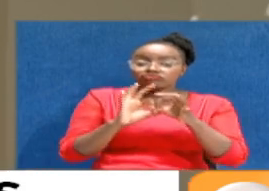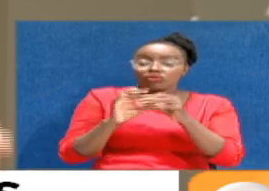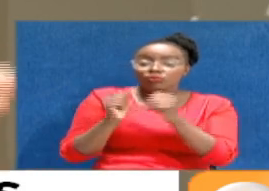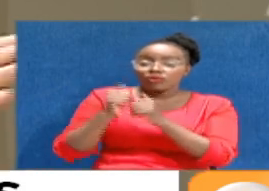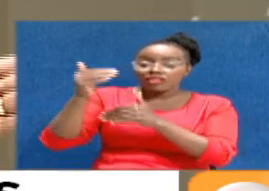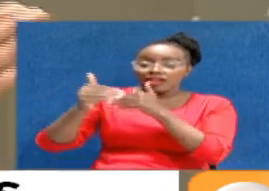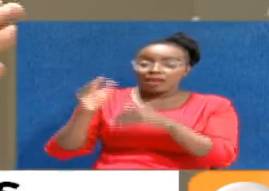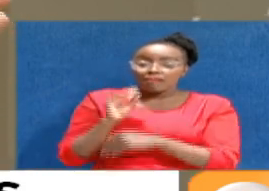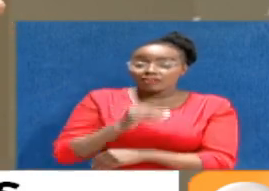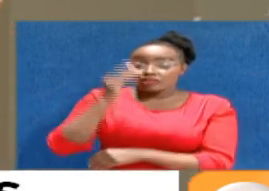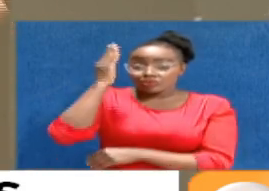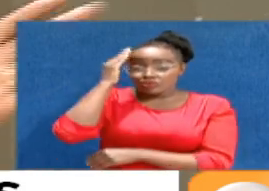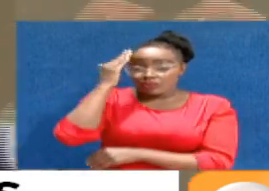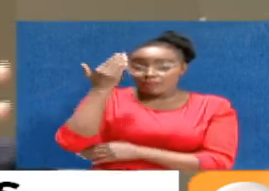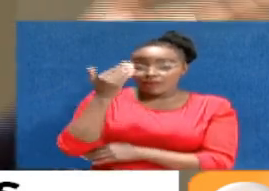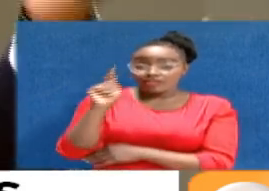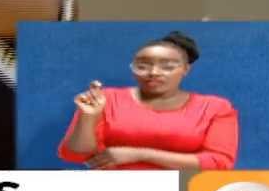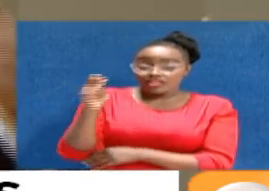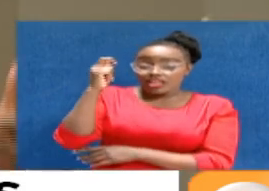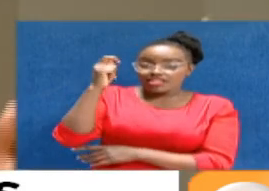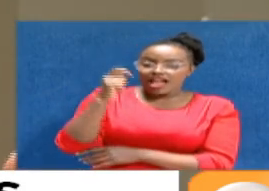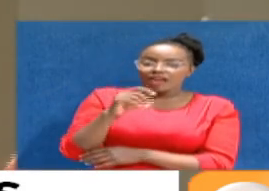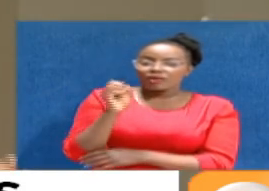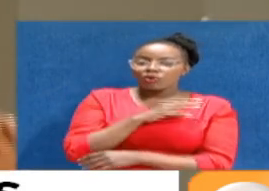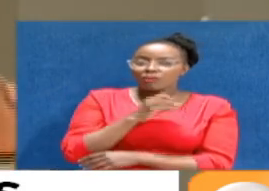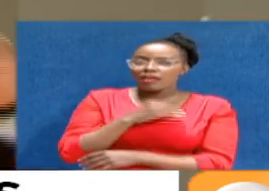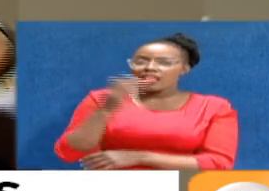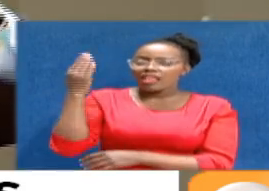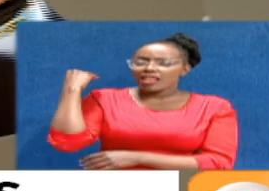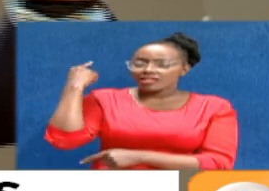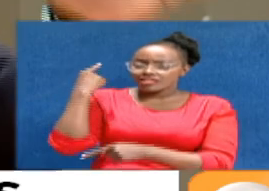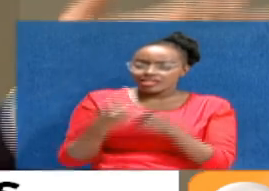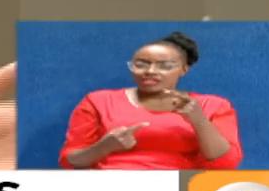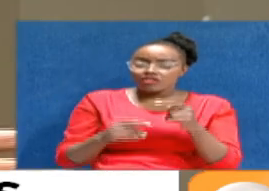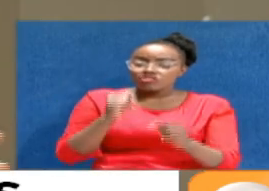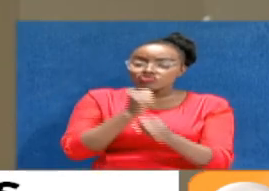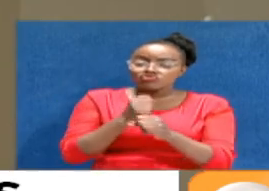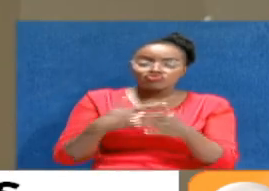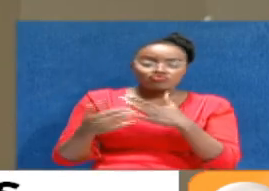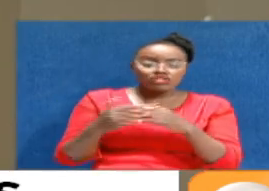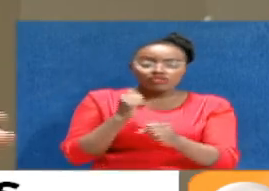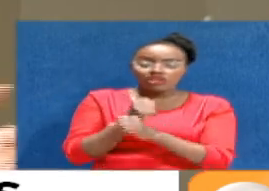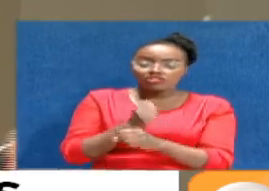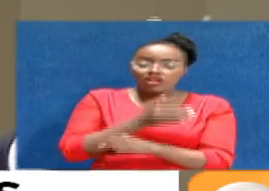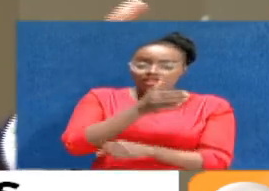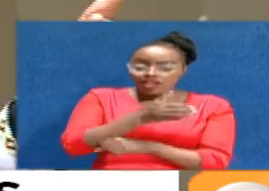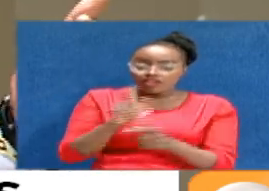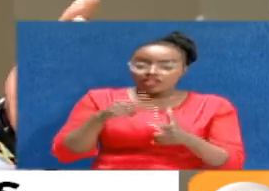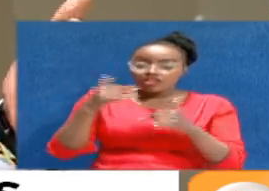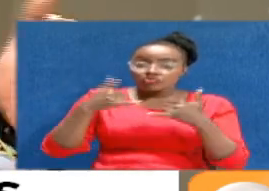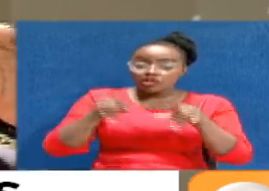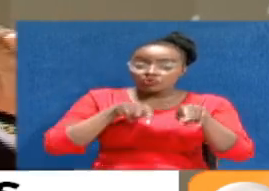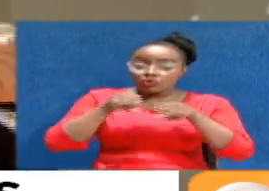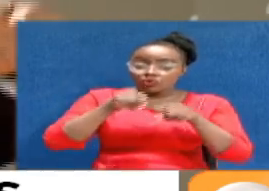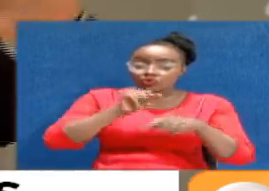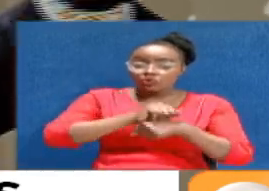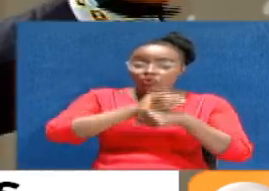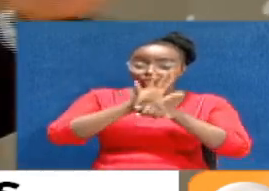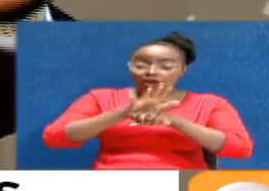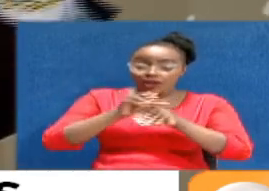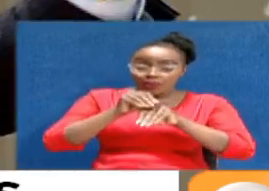with our neighbors. You remember the Kenyan outcry last year was, you're doing whatever you're doing here to contain the spread,